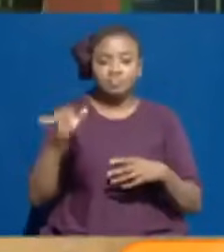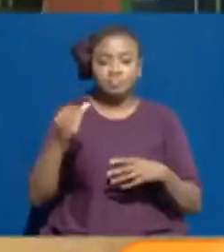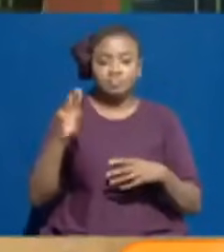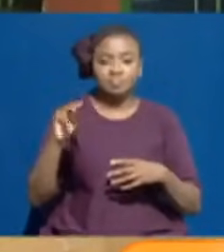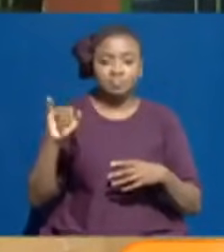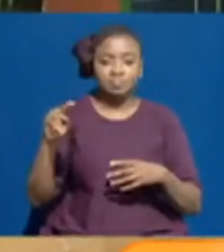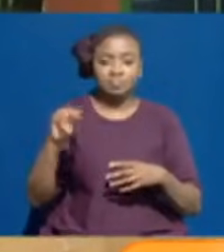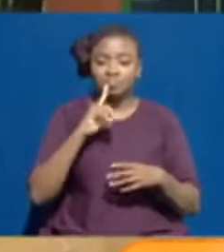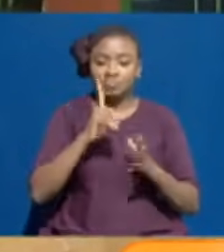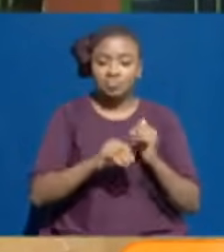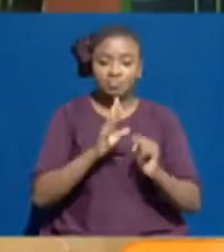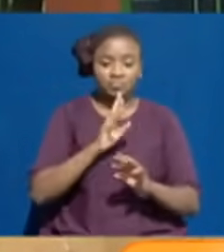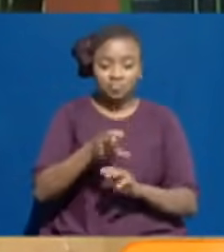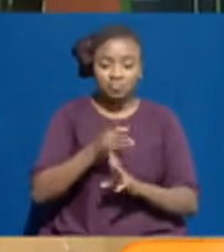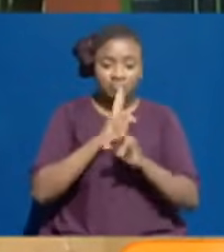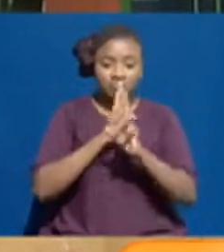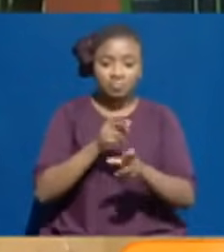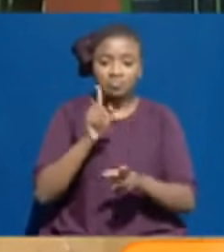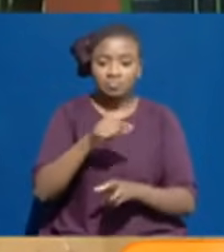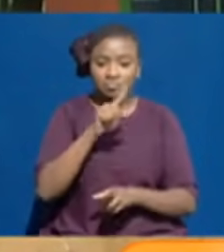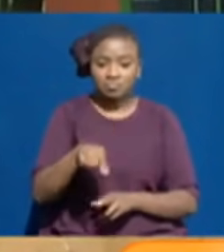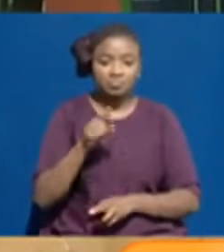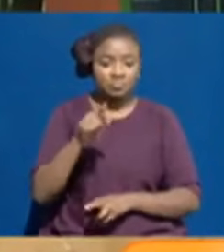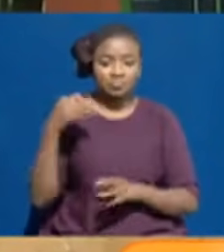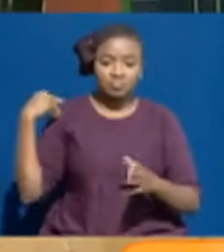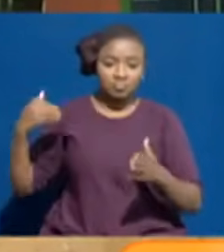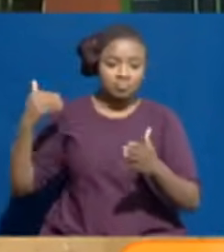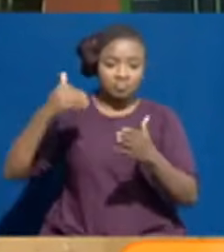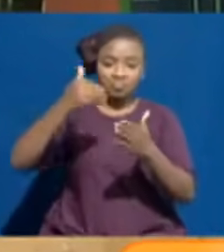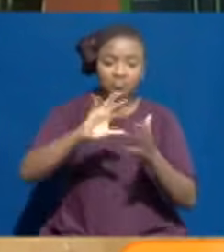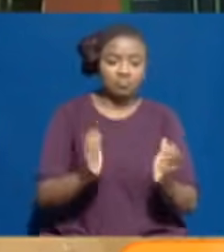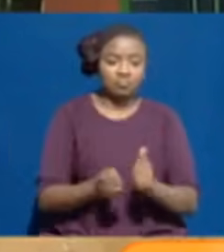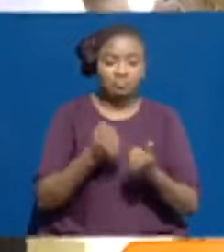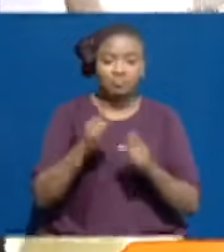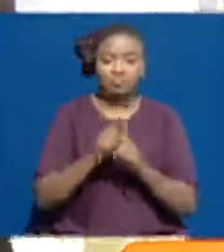errors in results were not one-offs but systematic